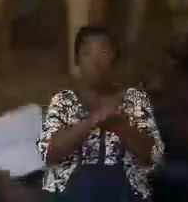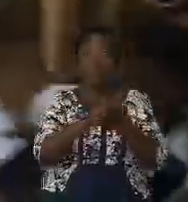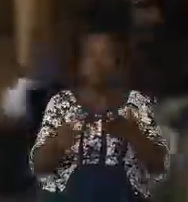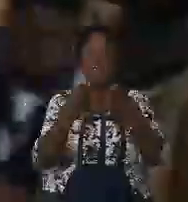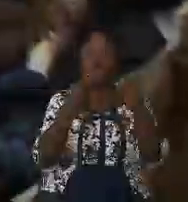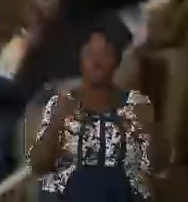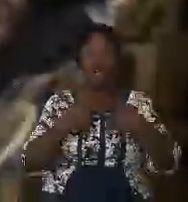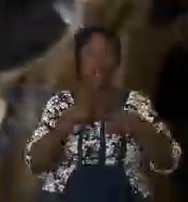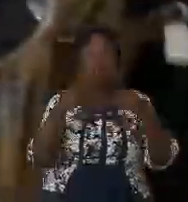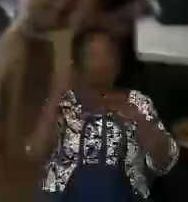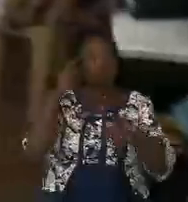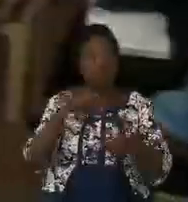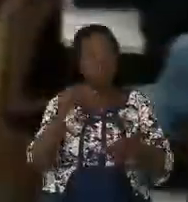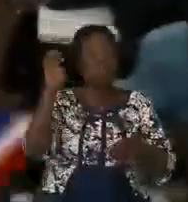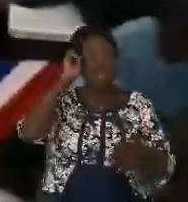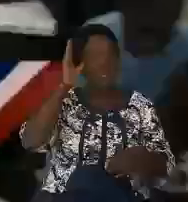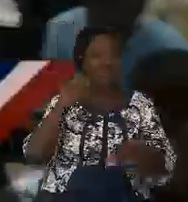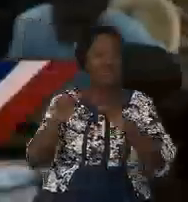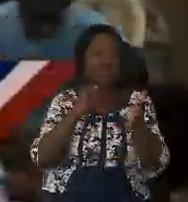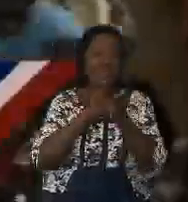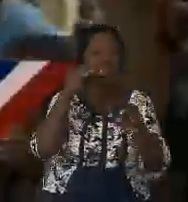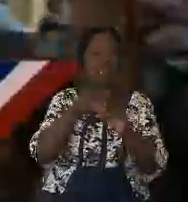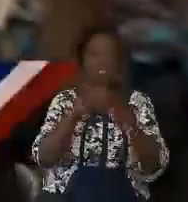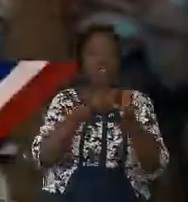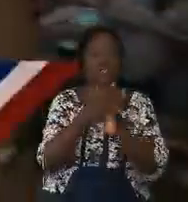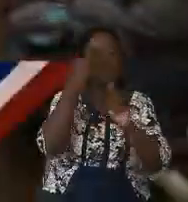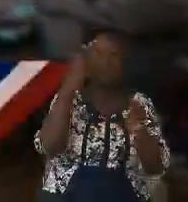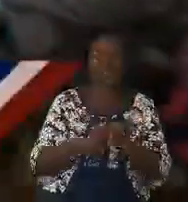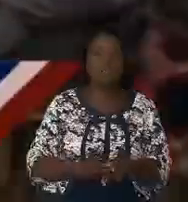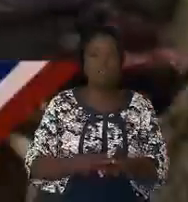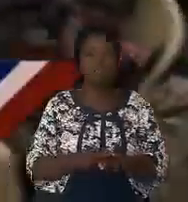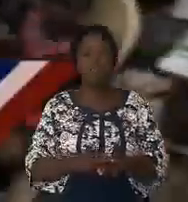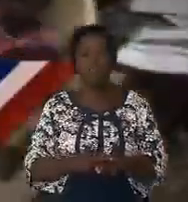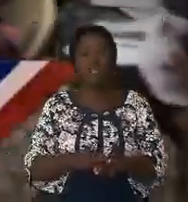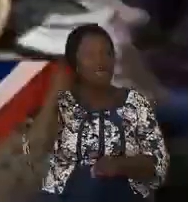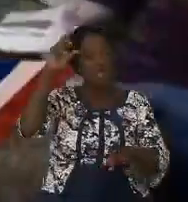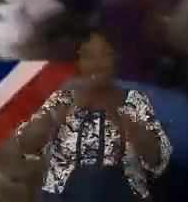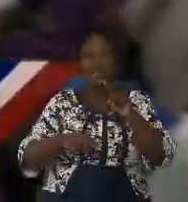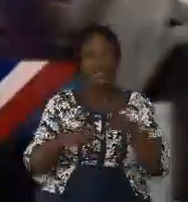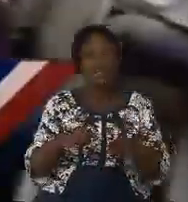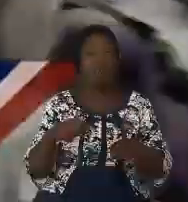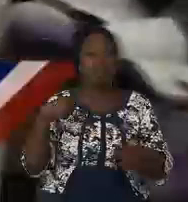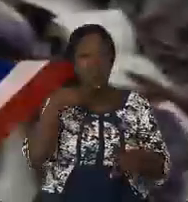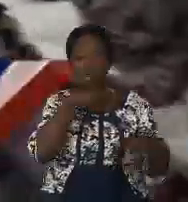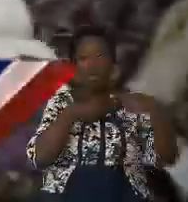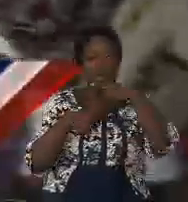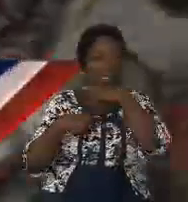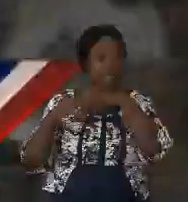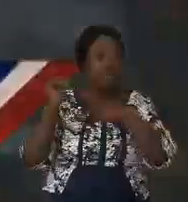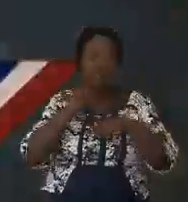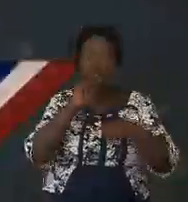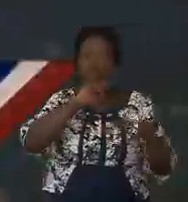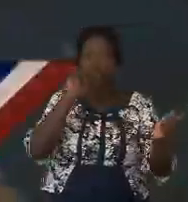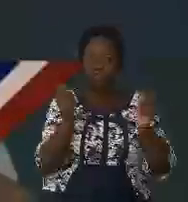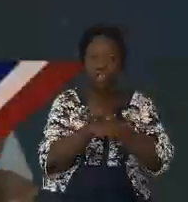miracle has come, divine solution has come for you, he will do it in Jesus' name.